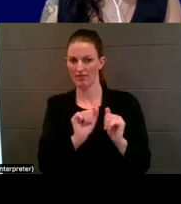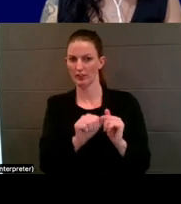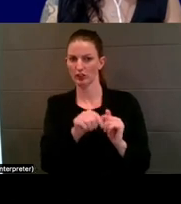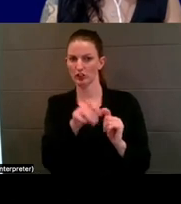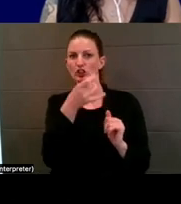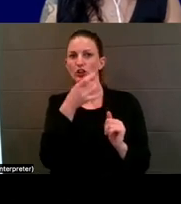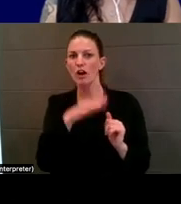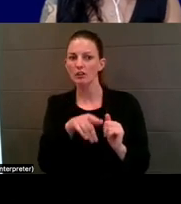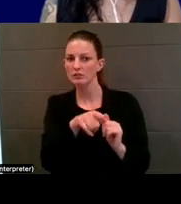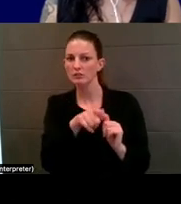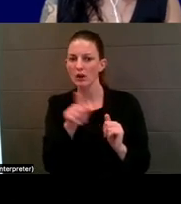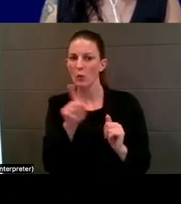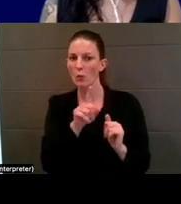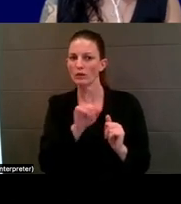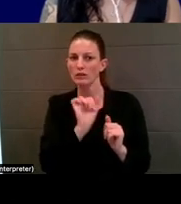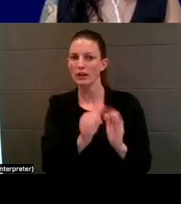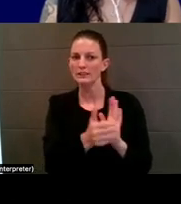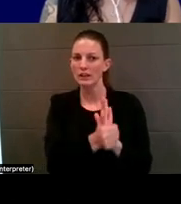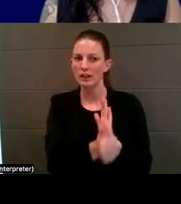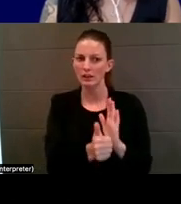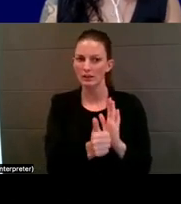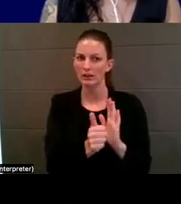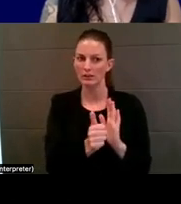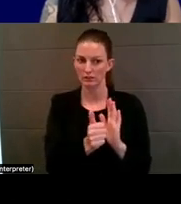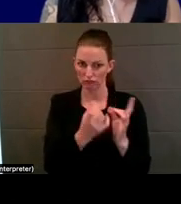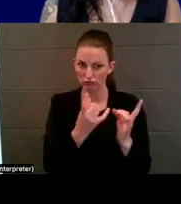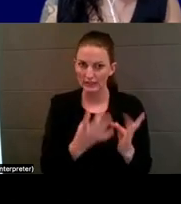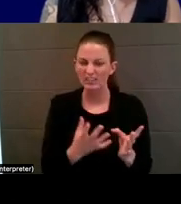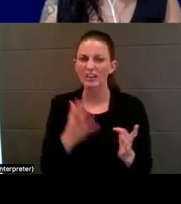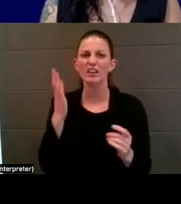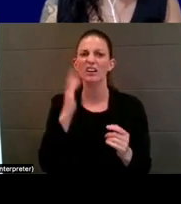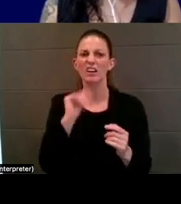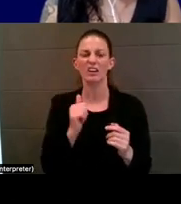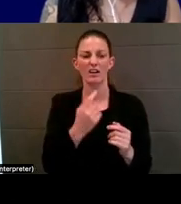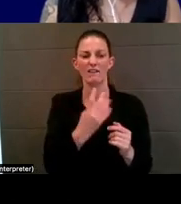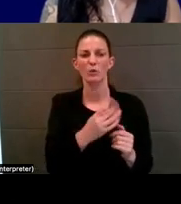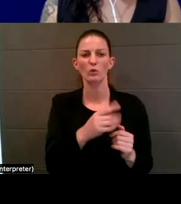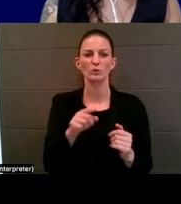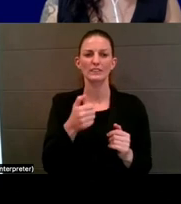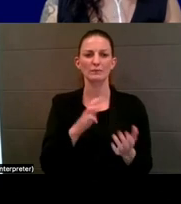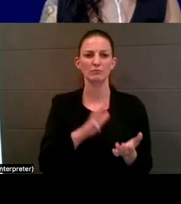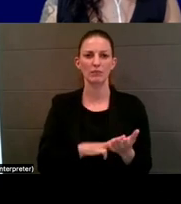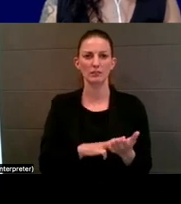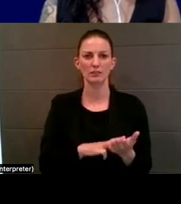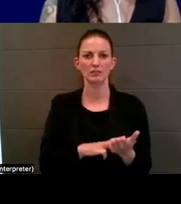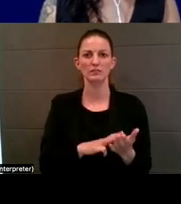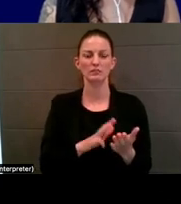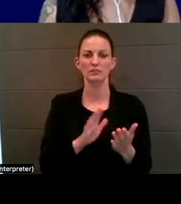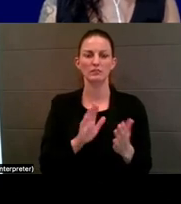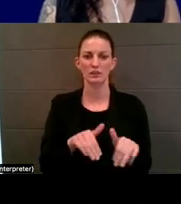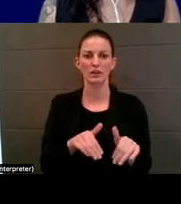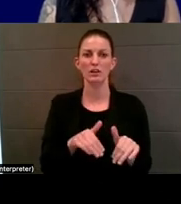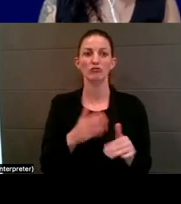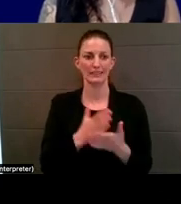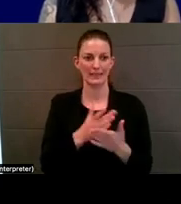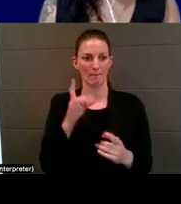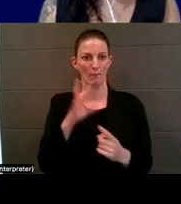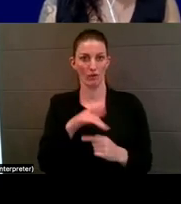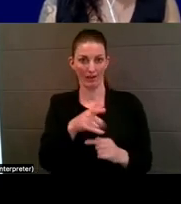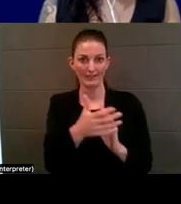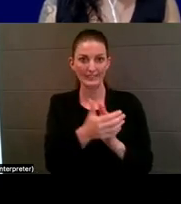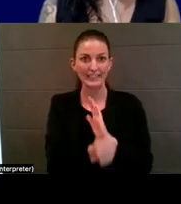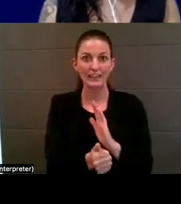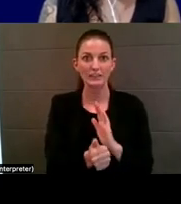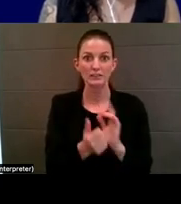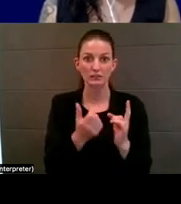number, it's whether they are ready to. So do they have the oral skills they need to try eating